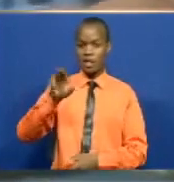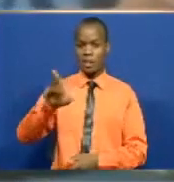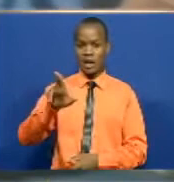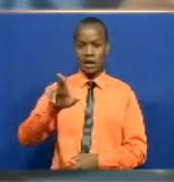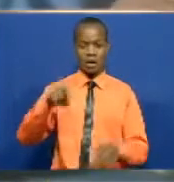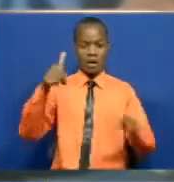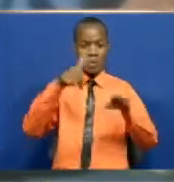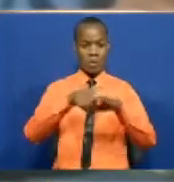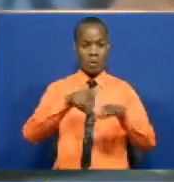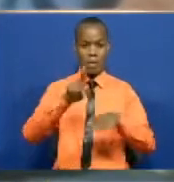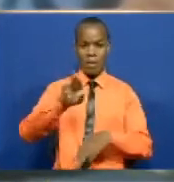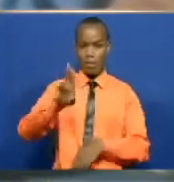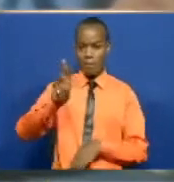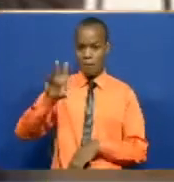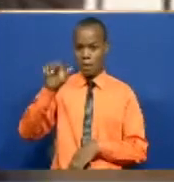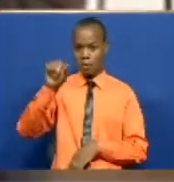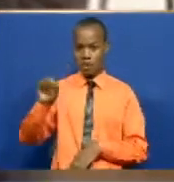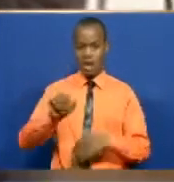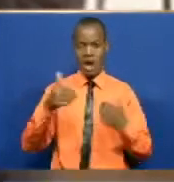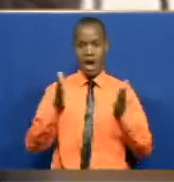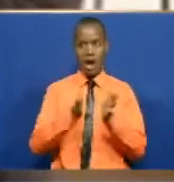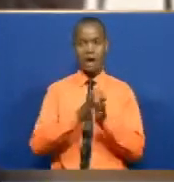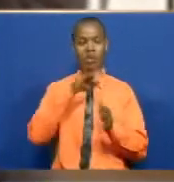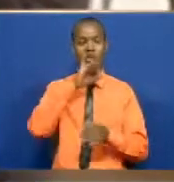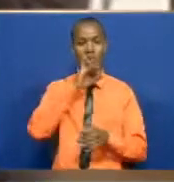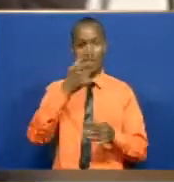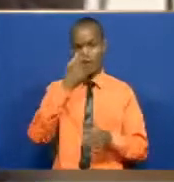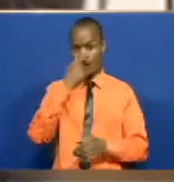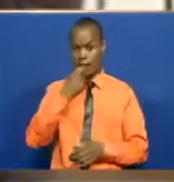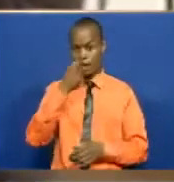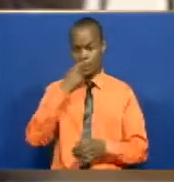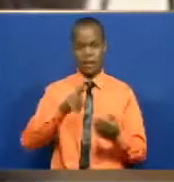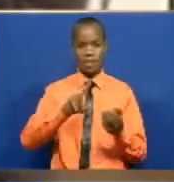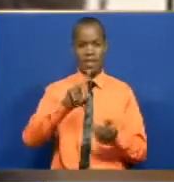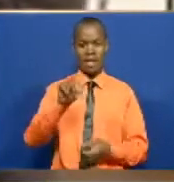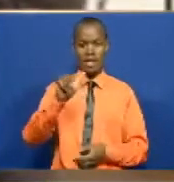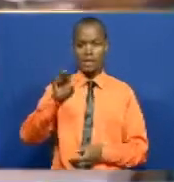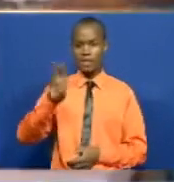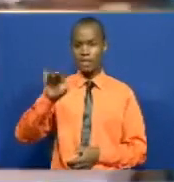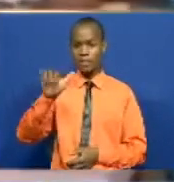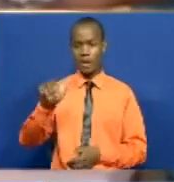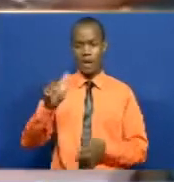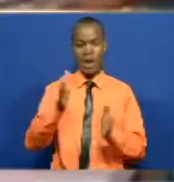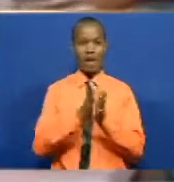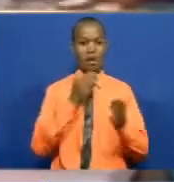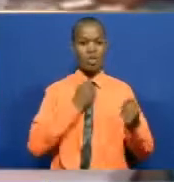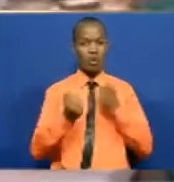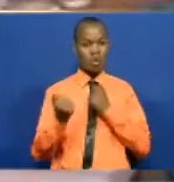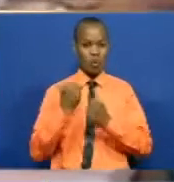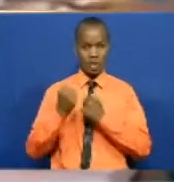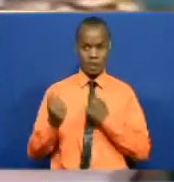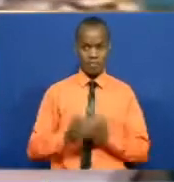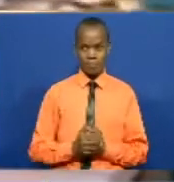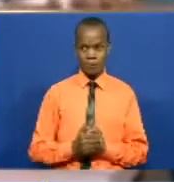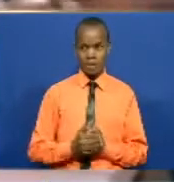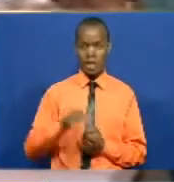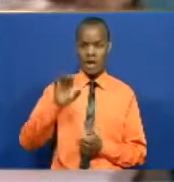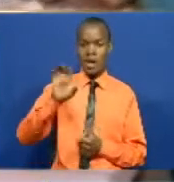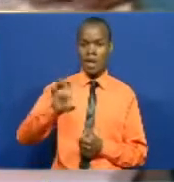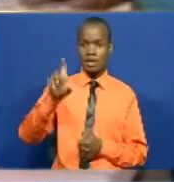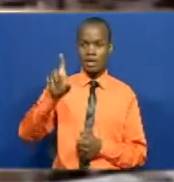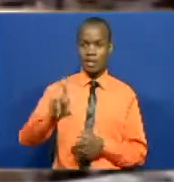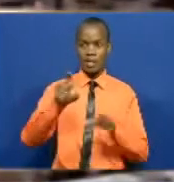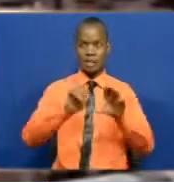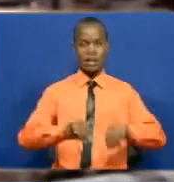and established a subsidiary in Uganda, Tanzania, Zambia, and Rwanda. The executive chairperson said being a